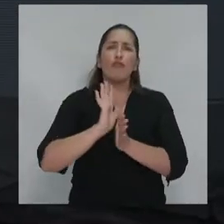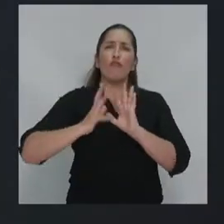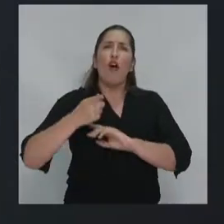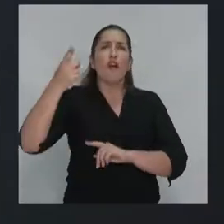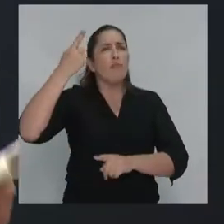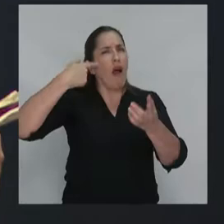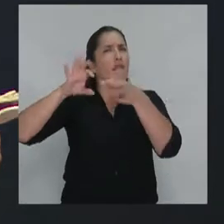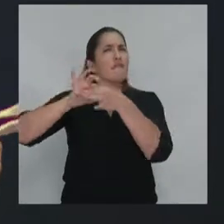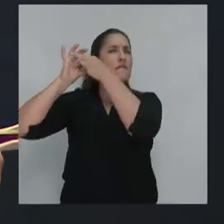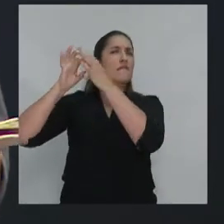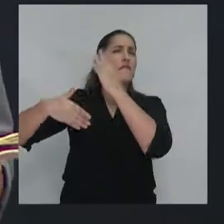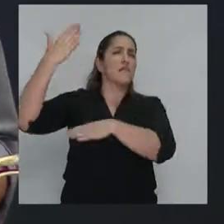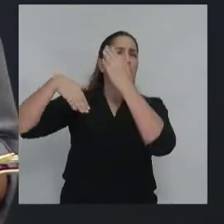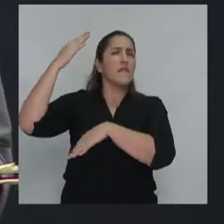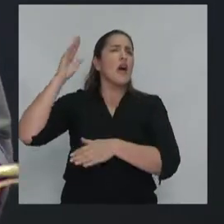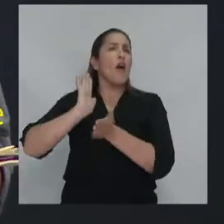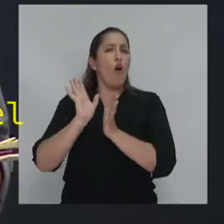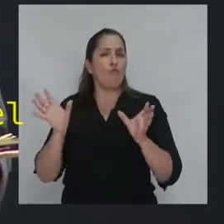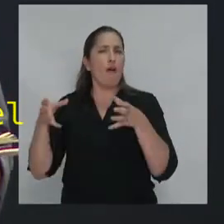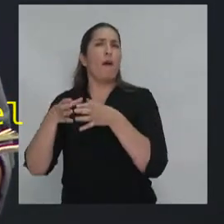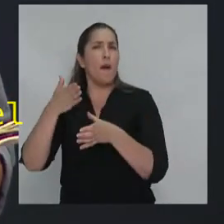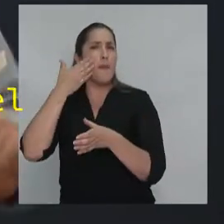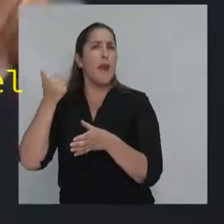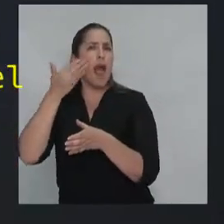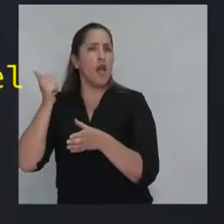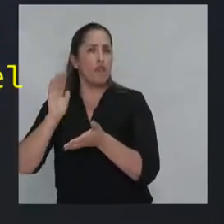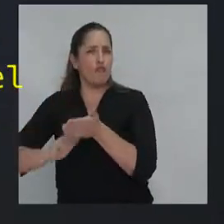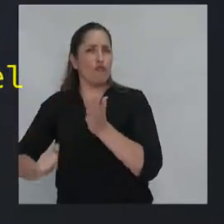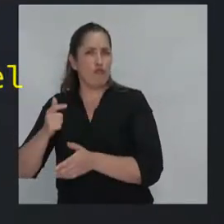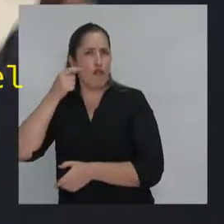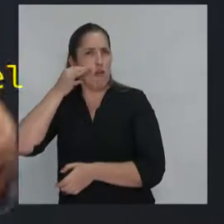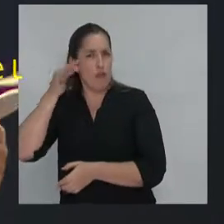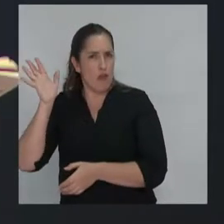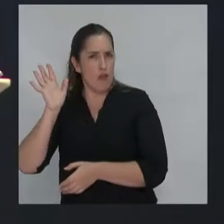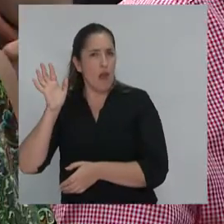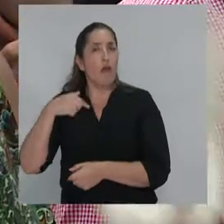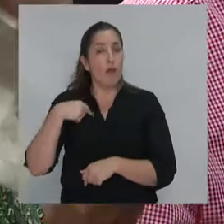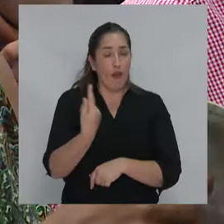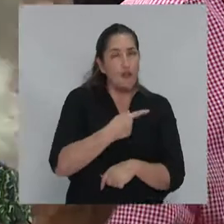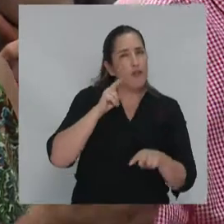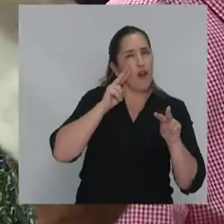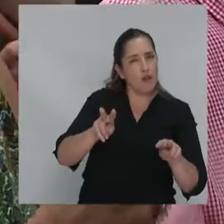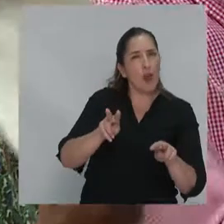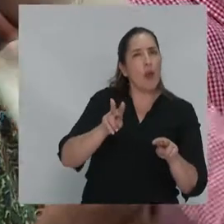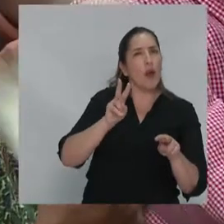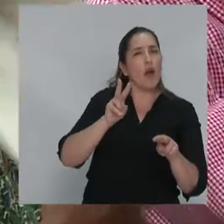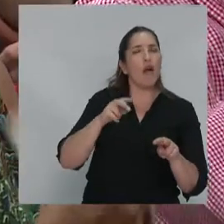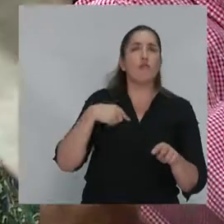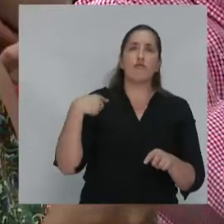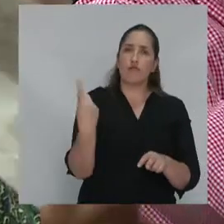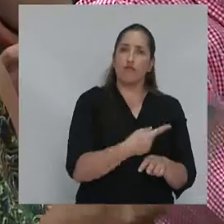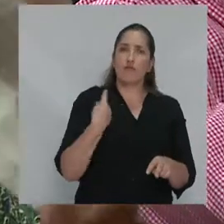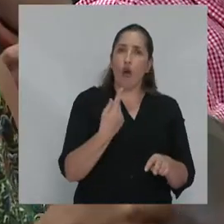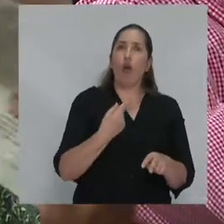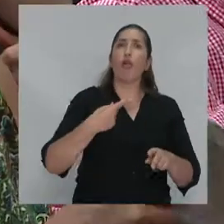but we also have a specific vision like we were painting together on the wall. A specific vision